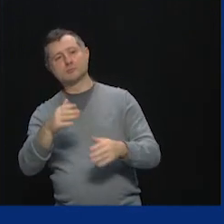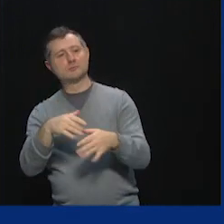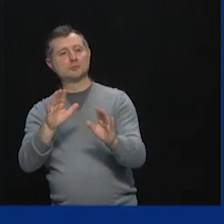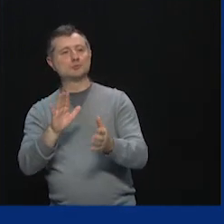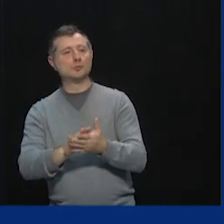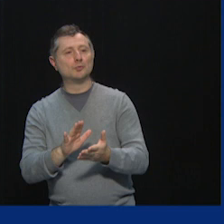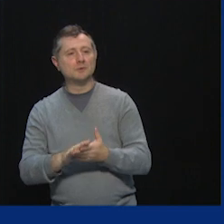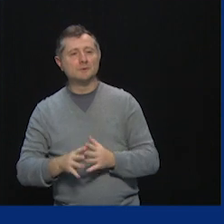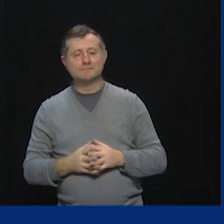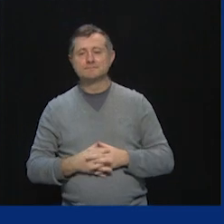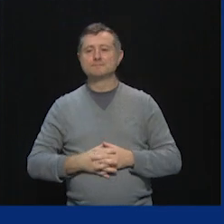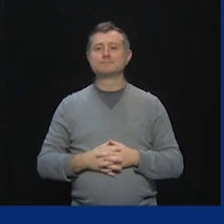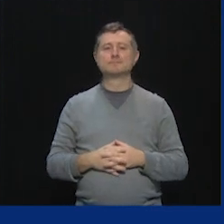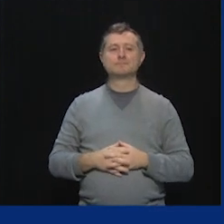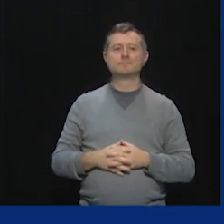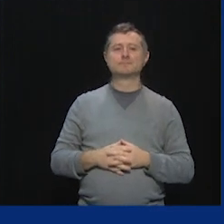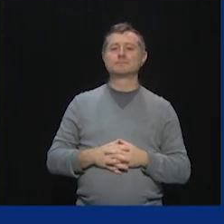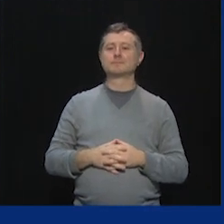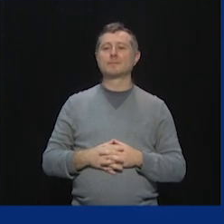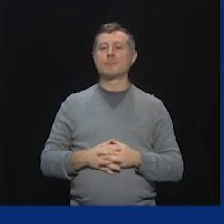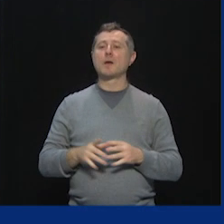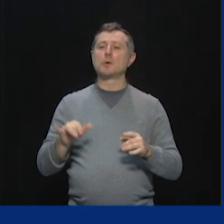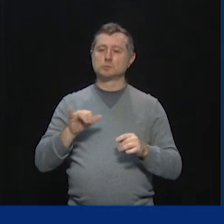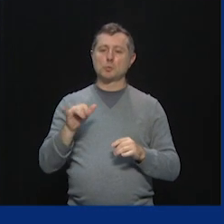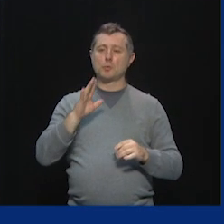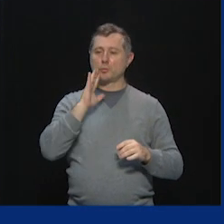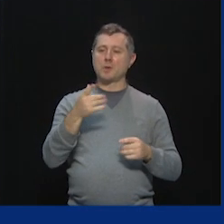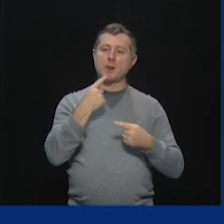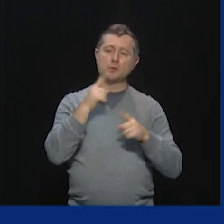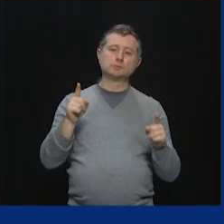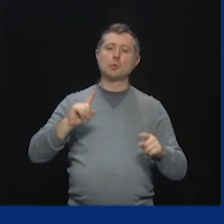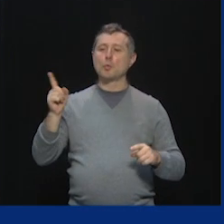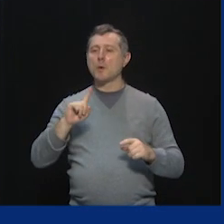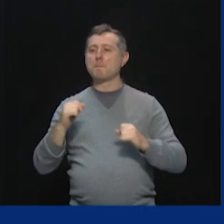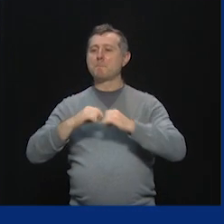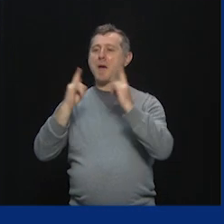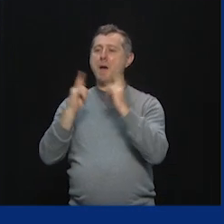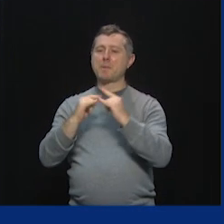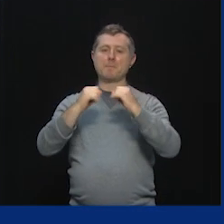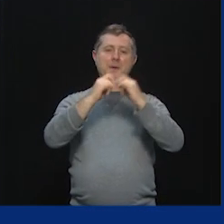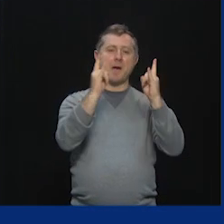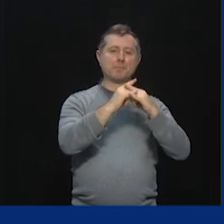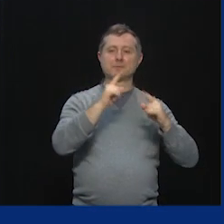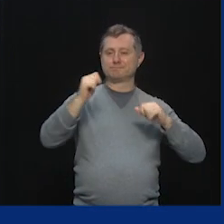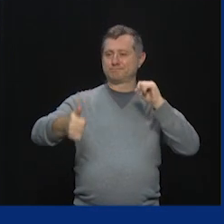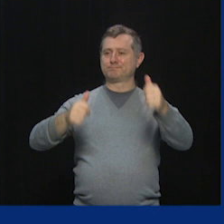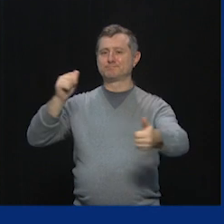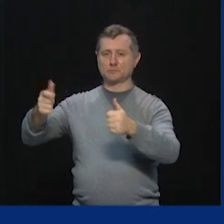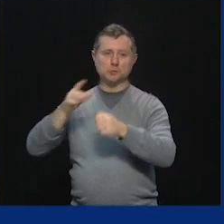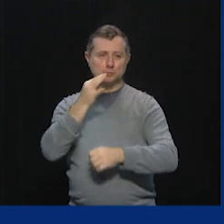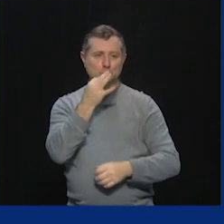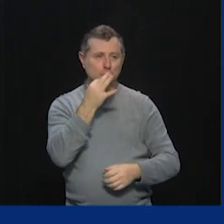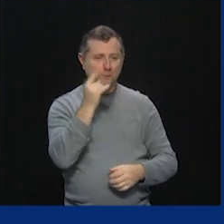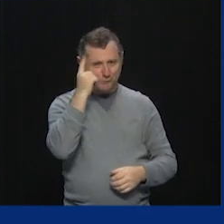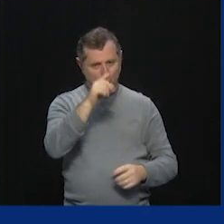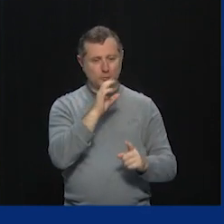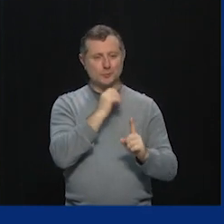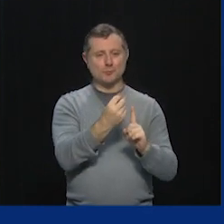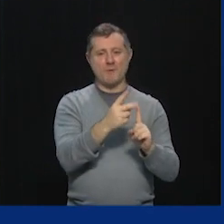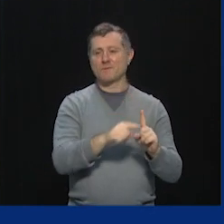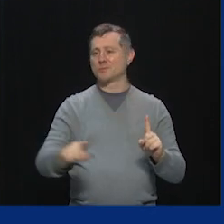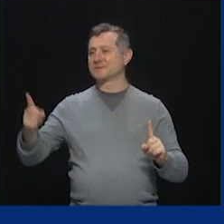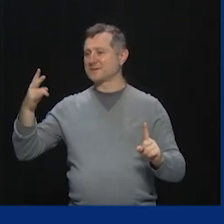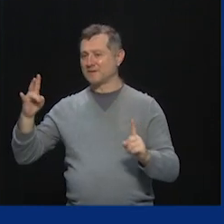And we're going to be announcing the pop-up sites very shortly. So school, working on that.